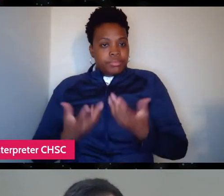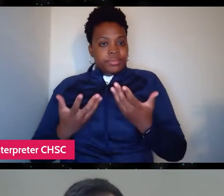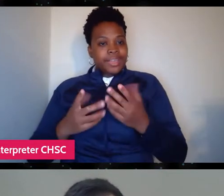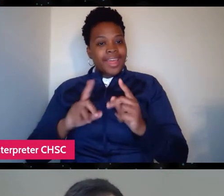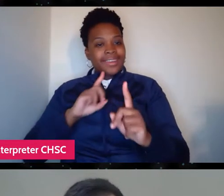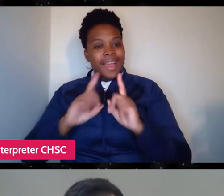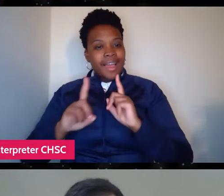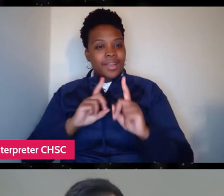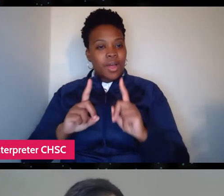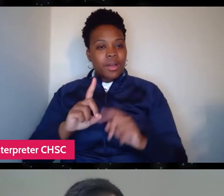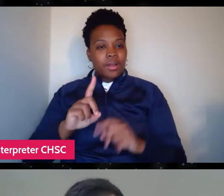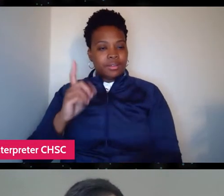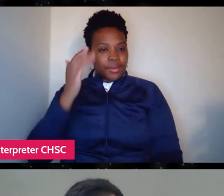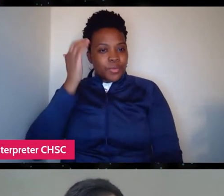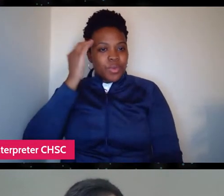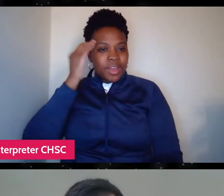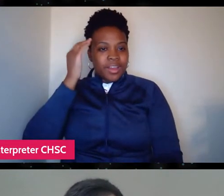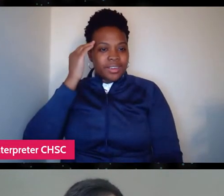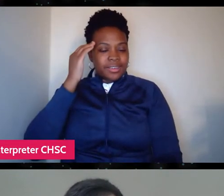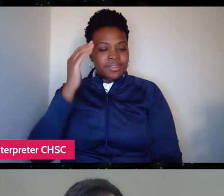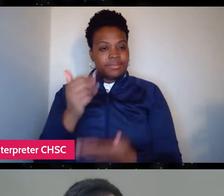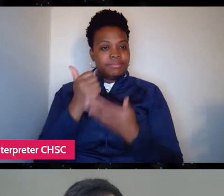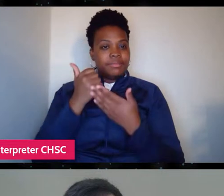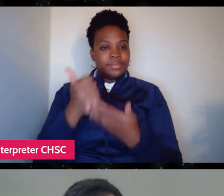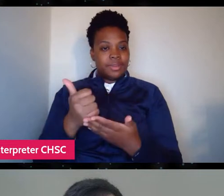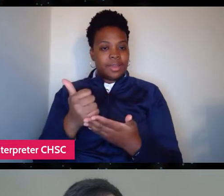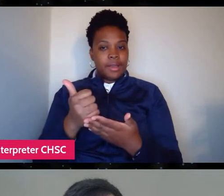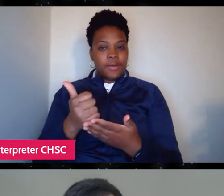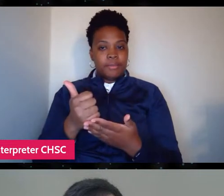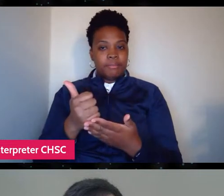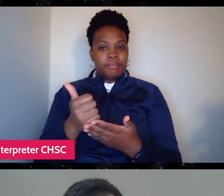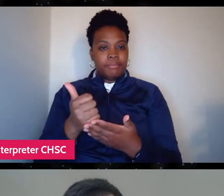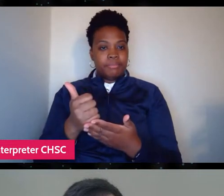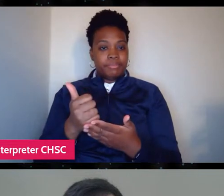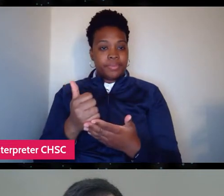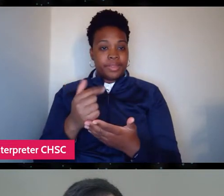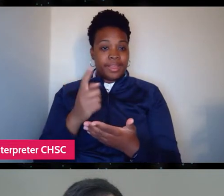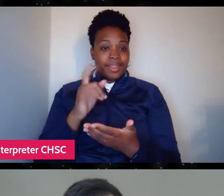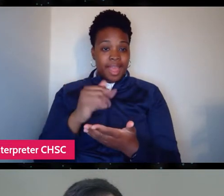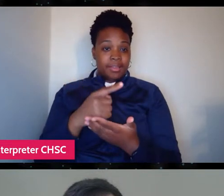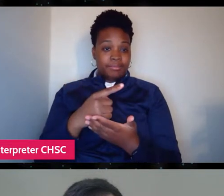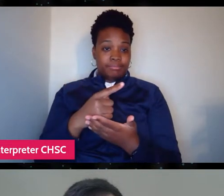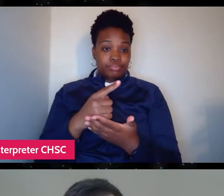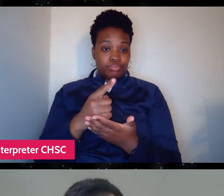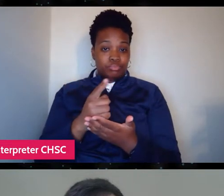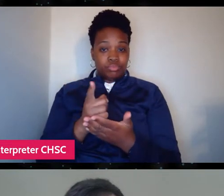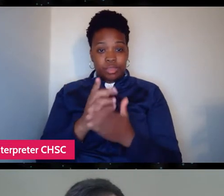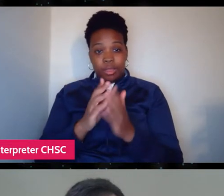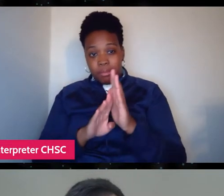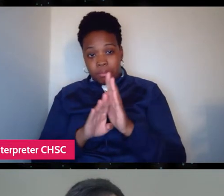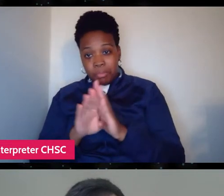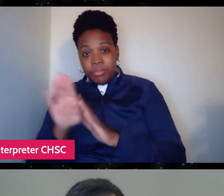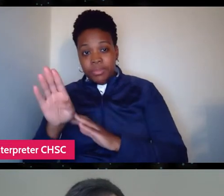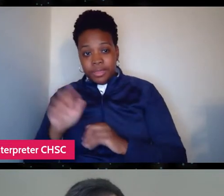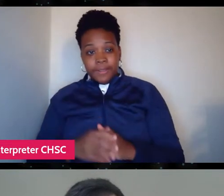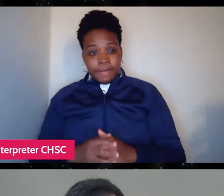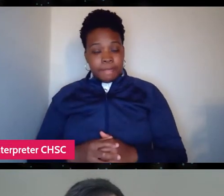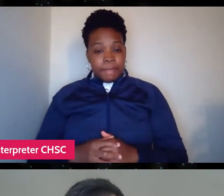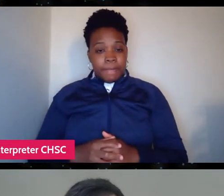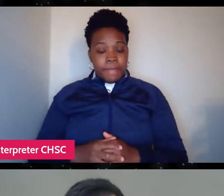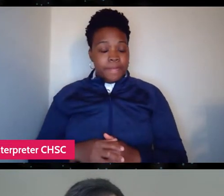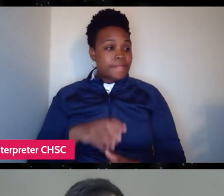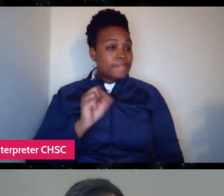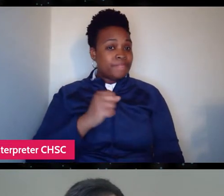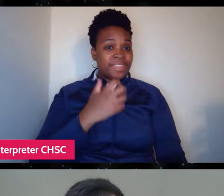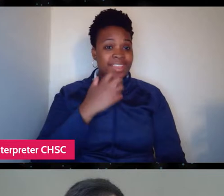dialogue and awareness, and help move the needle. Yeah, I love that, because, you know, and